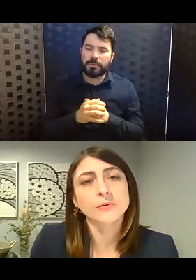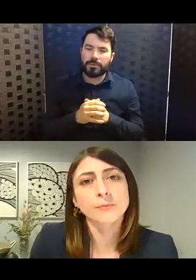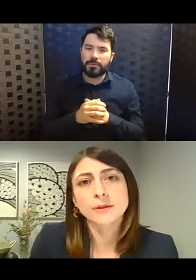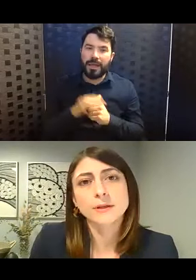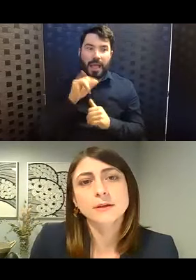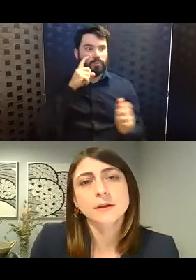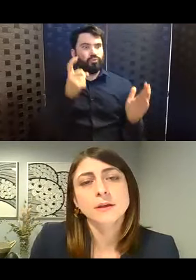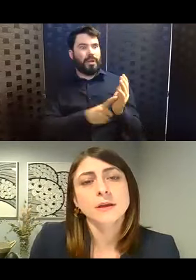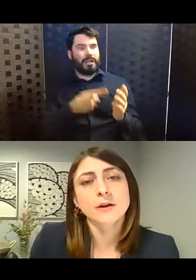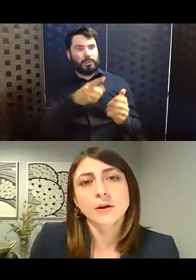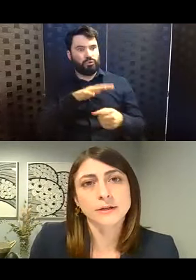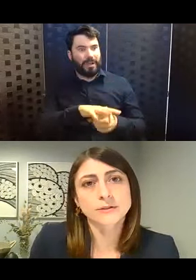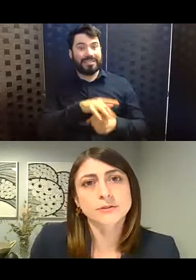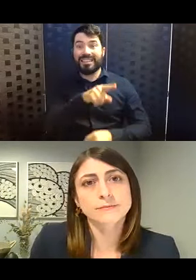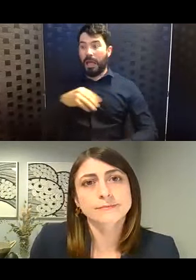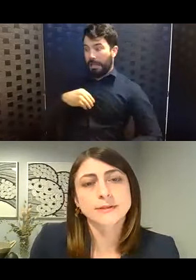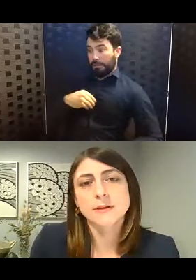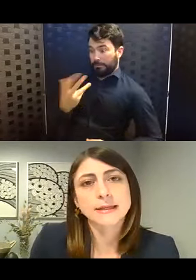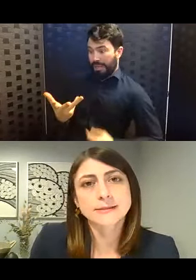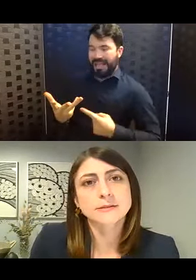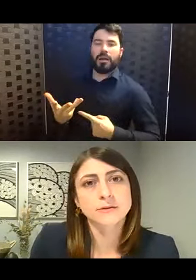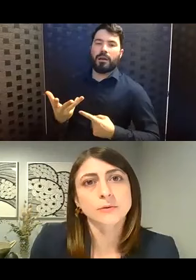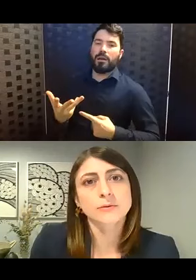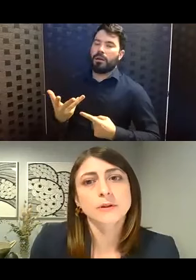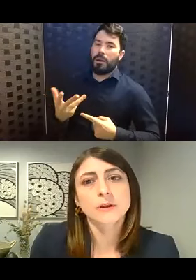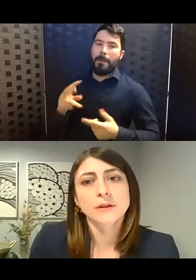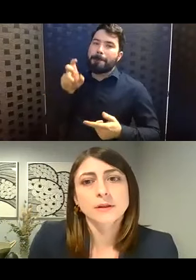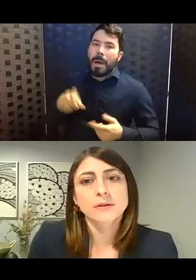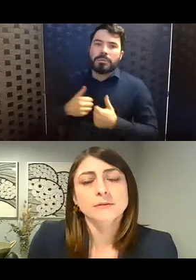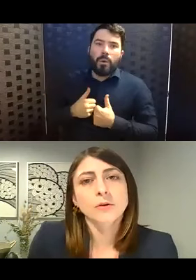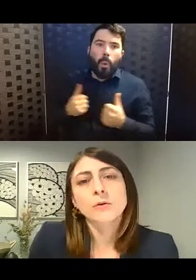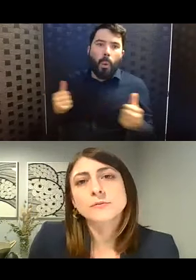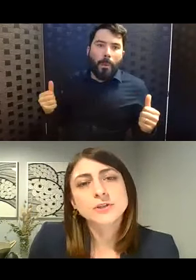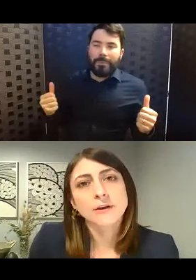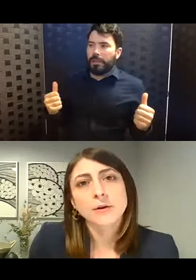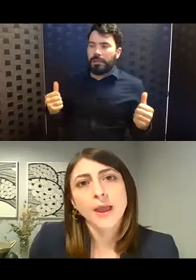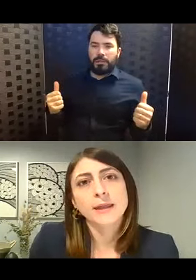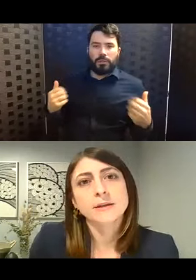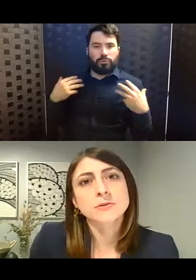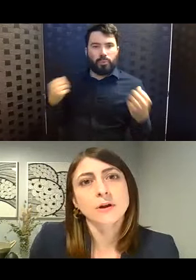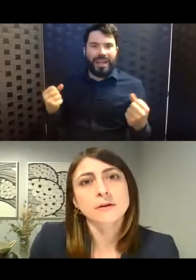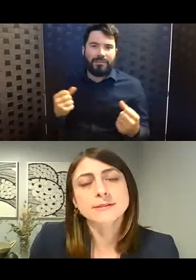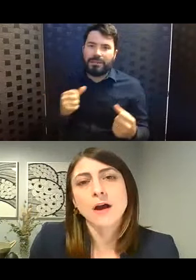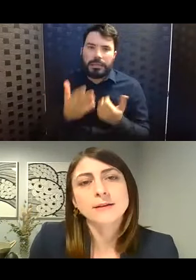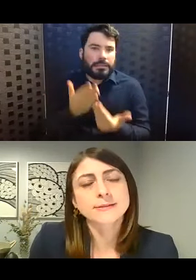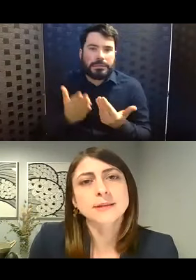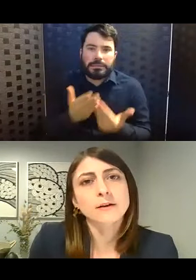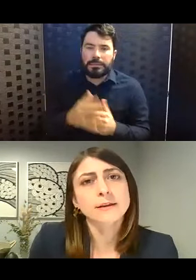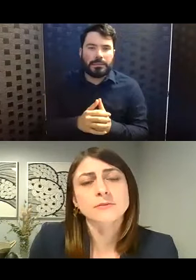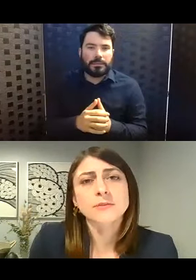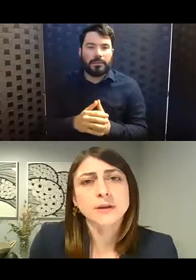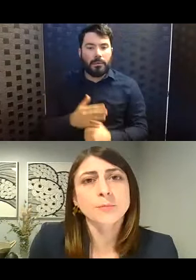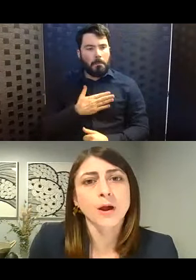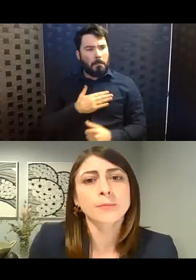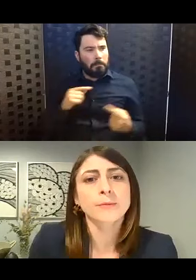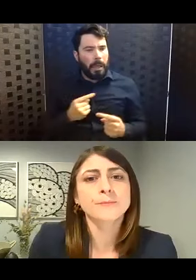requires vulnerability and courage. It's not easy to do. The goal of sharing our pain and struggle is not necessarily